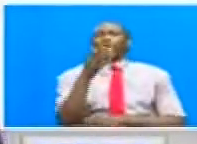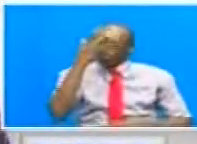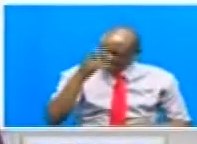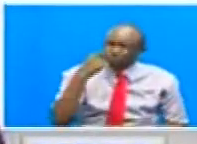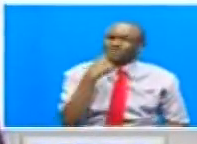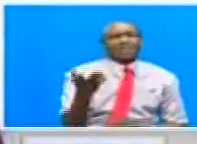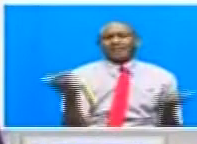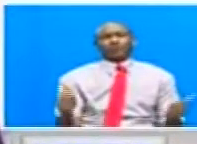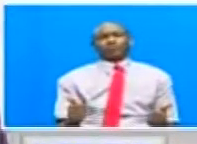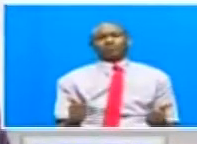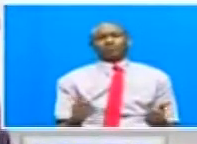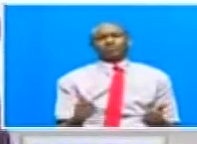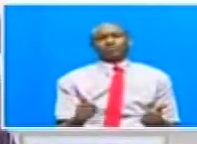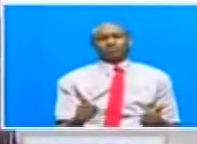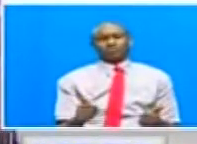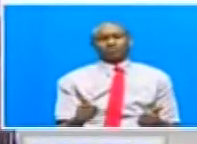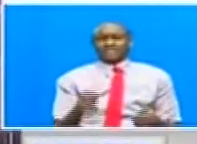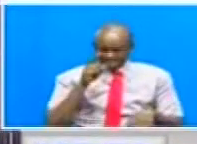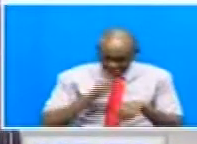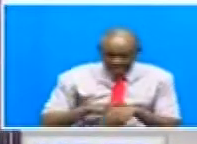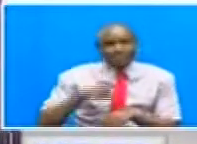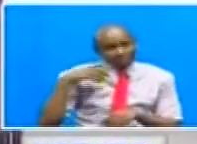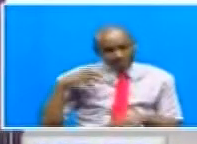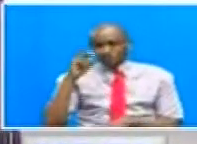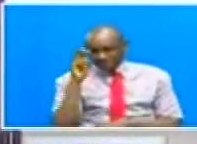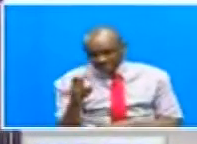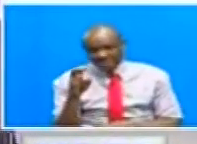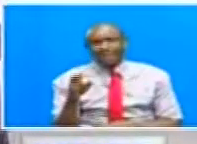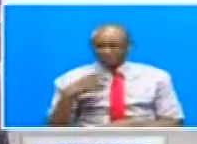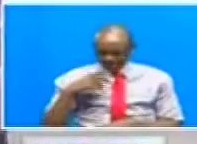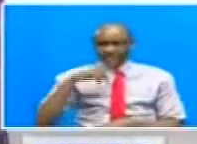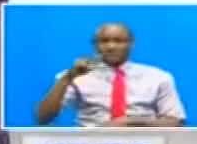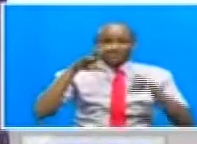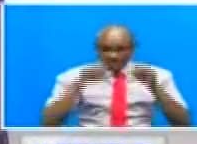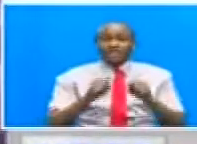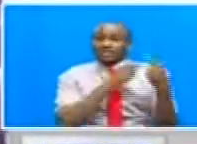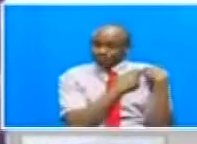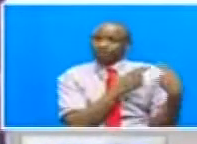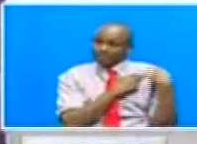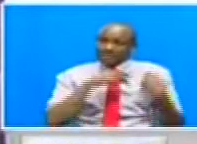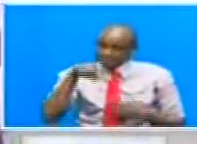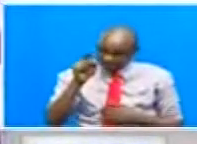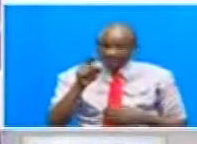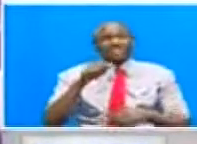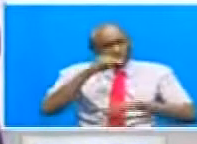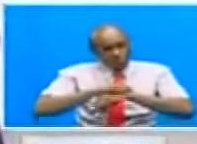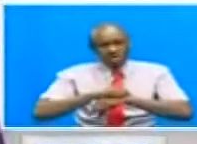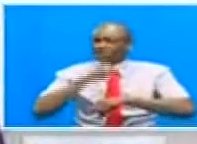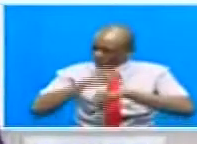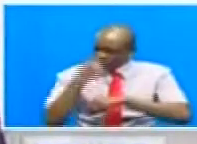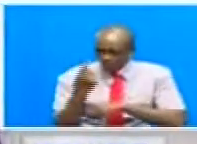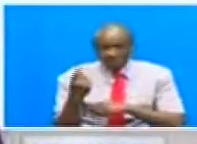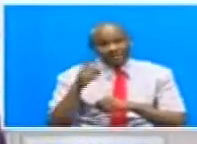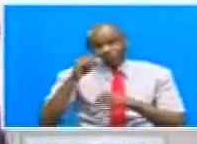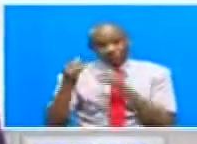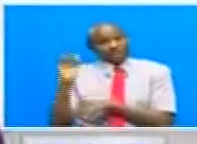raise an issue about it? So I think once we get to a point where we have citizens taking responsibility and owning the schools, even if their children don't go to